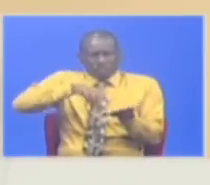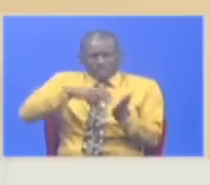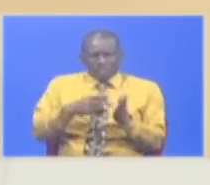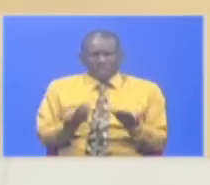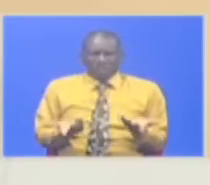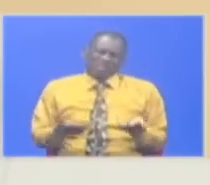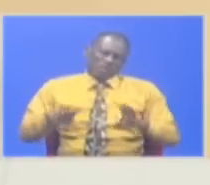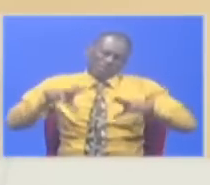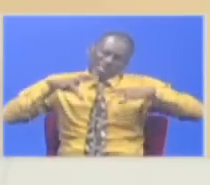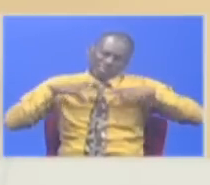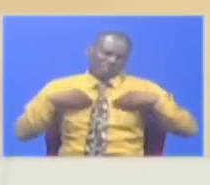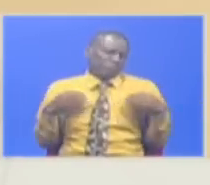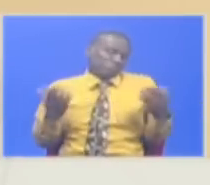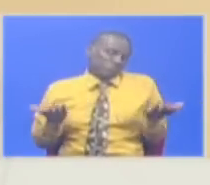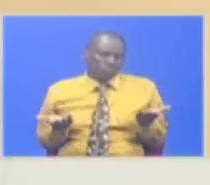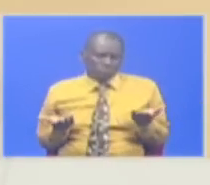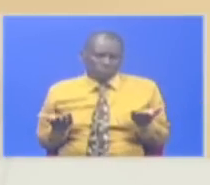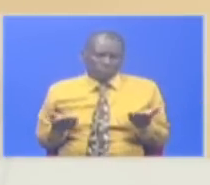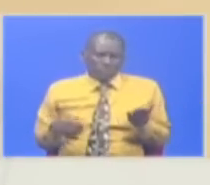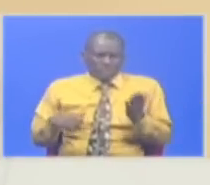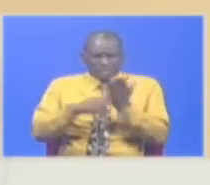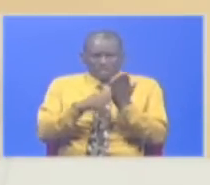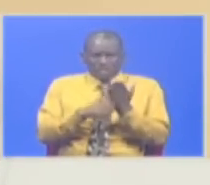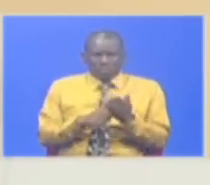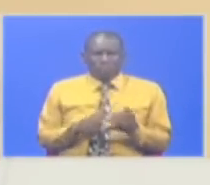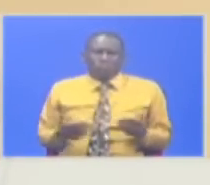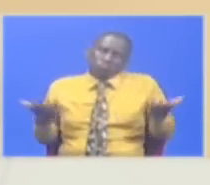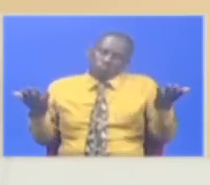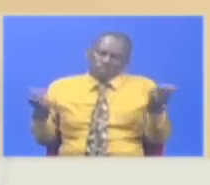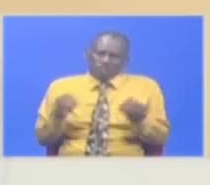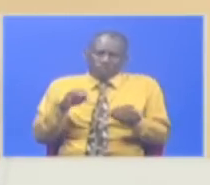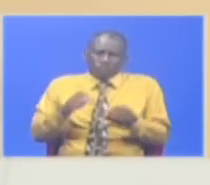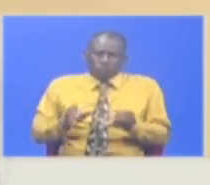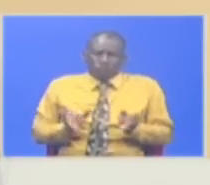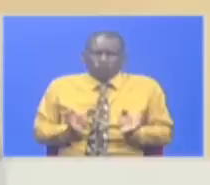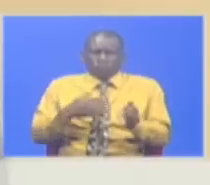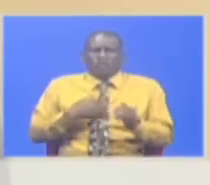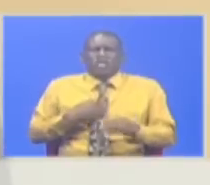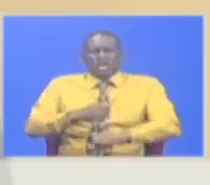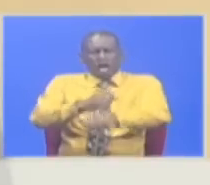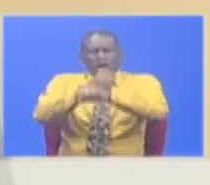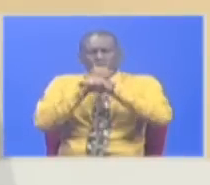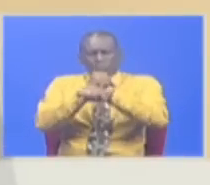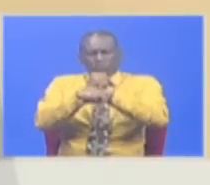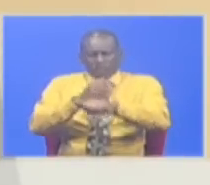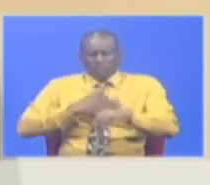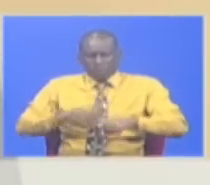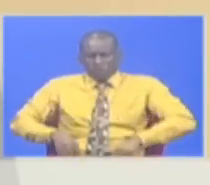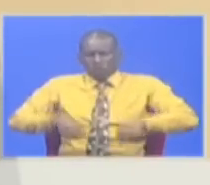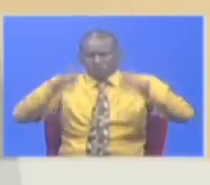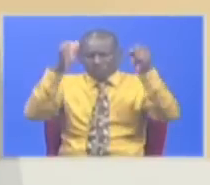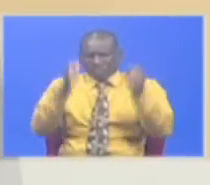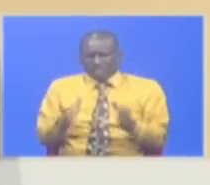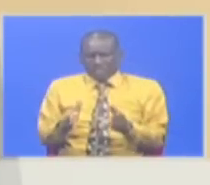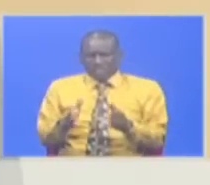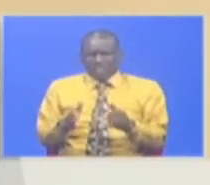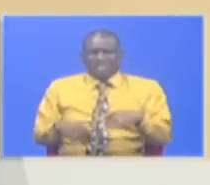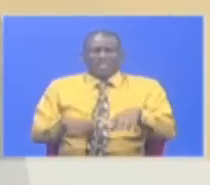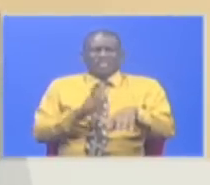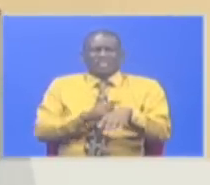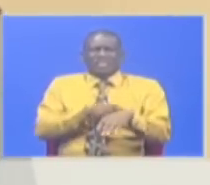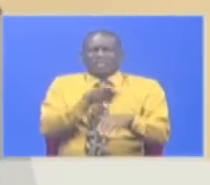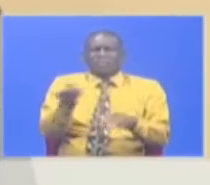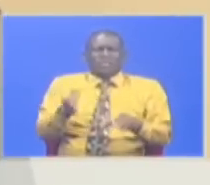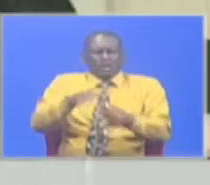title with no reservations. I will defend my officers when they are unfairly